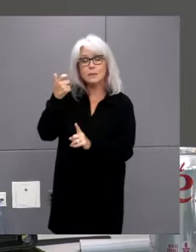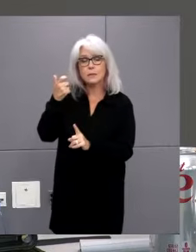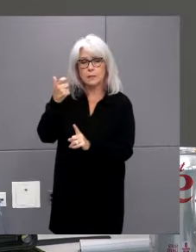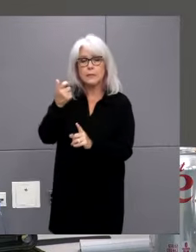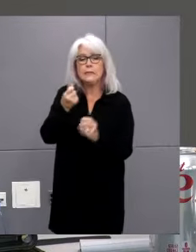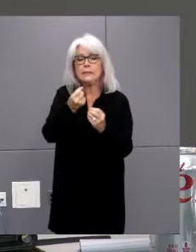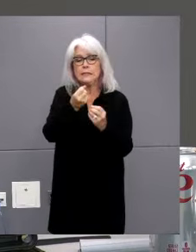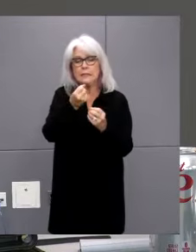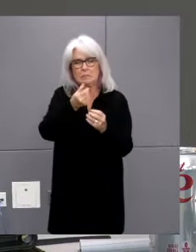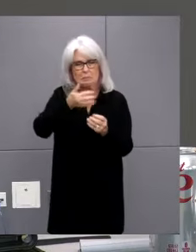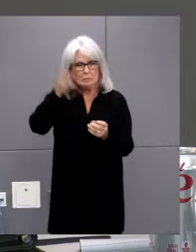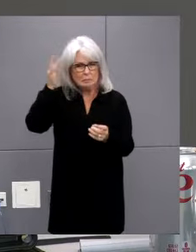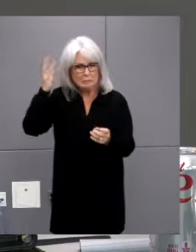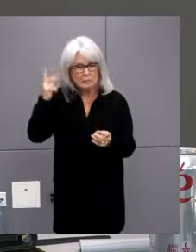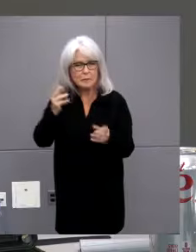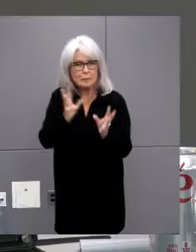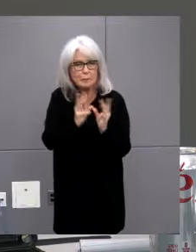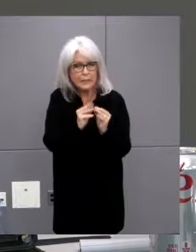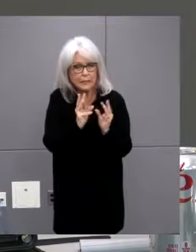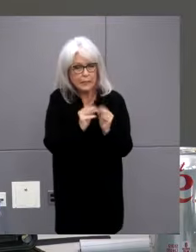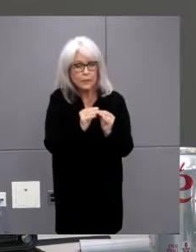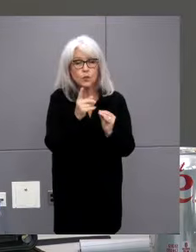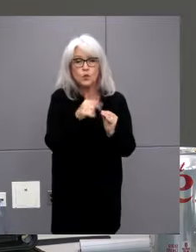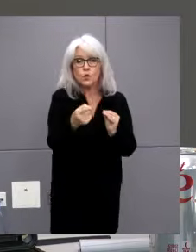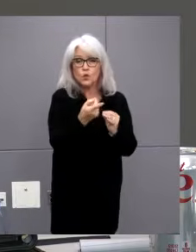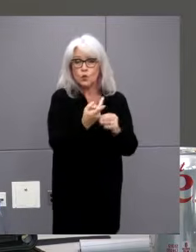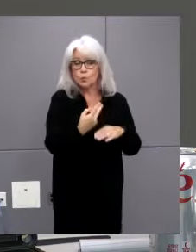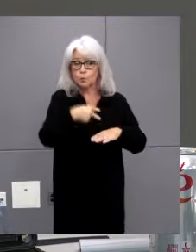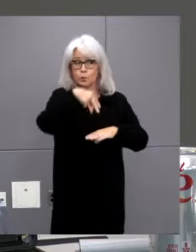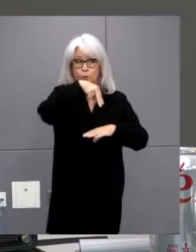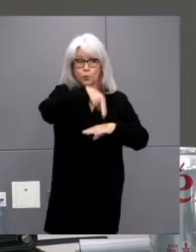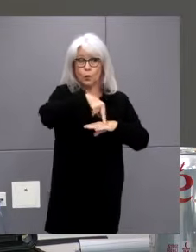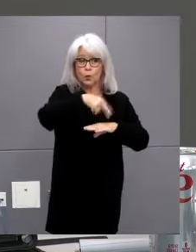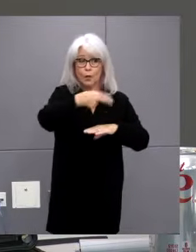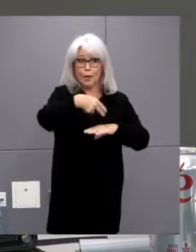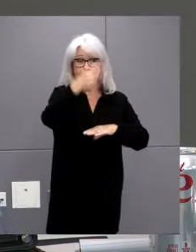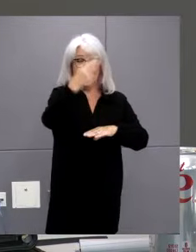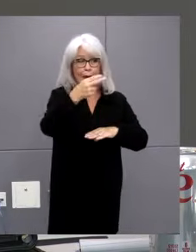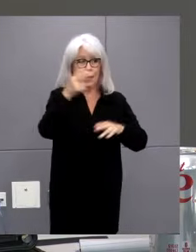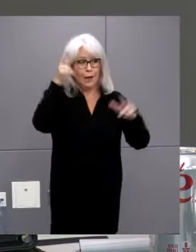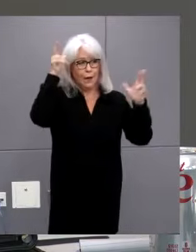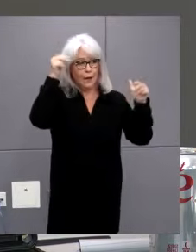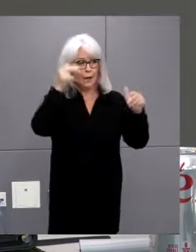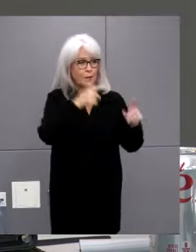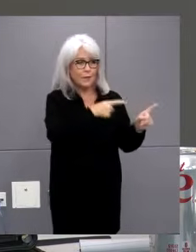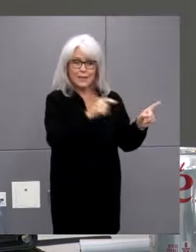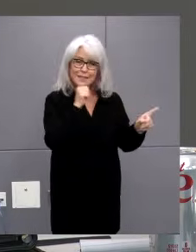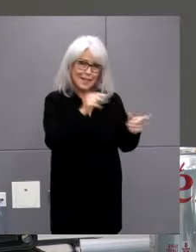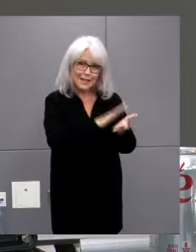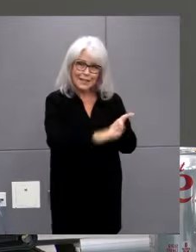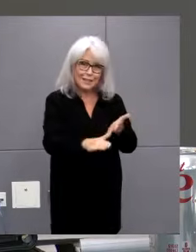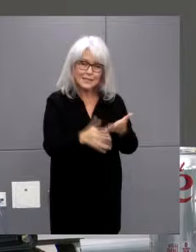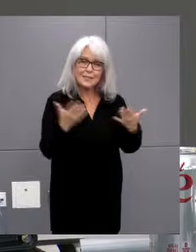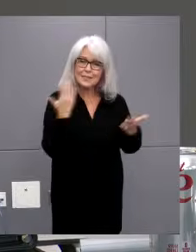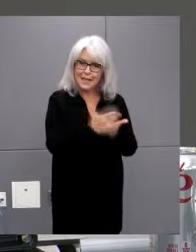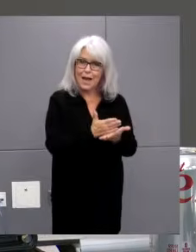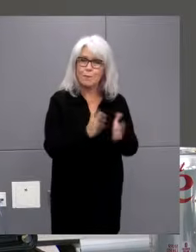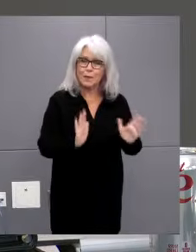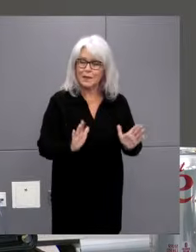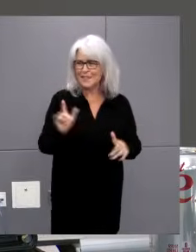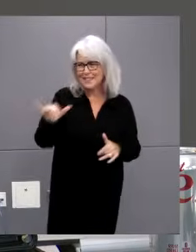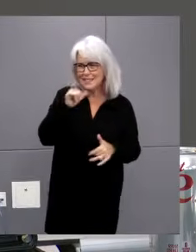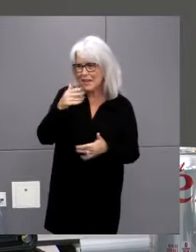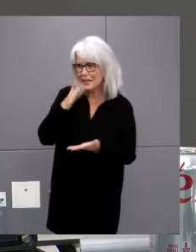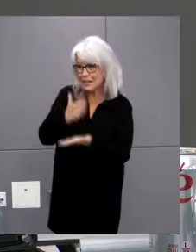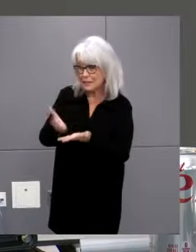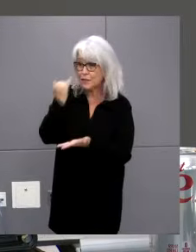several meetings ago, you got up on your high horse and. Knock it off, be nice now. I am being nice. No, you're not. If you